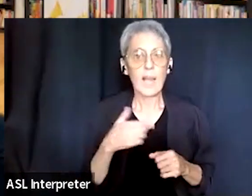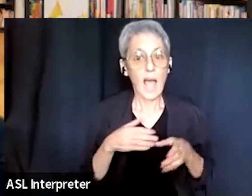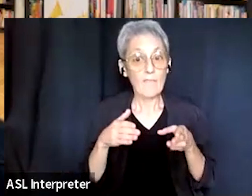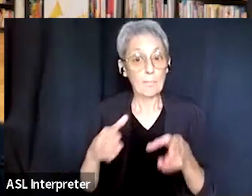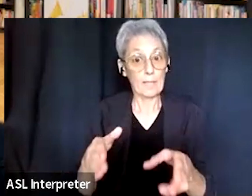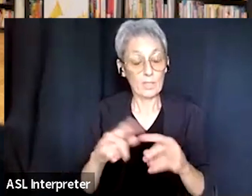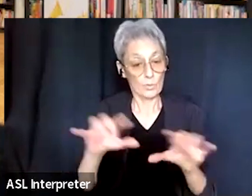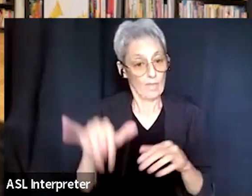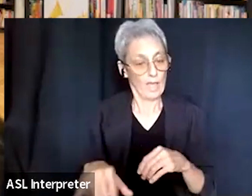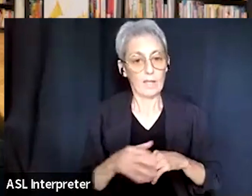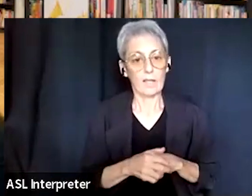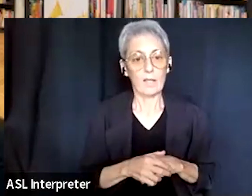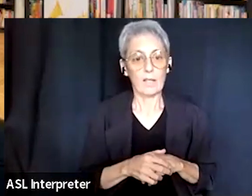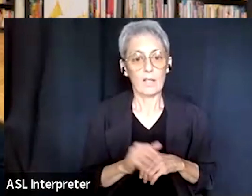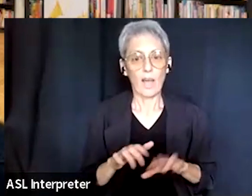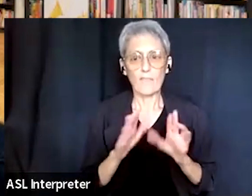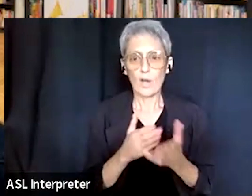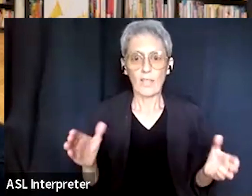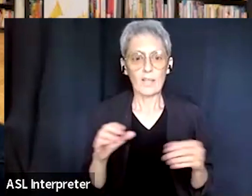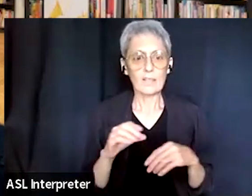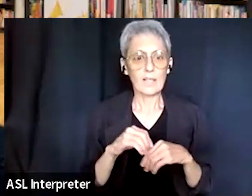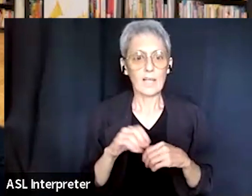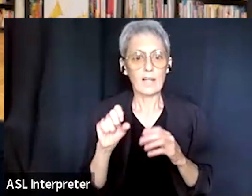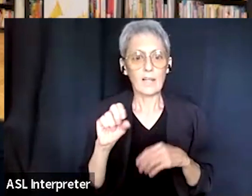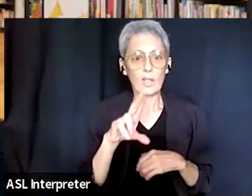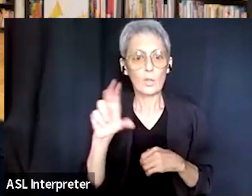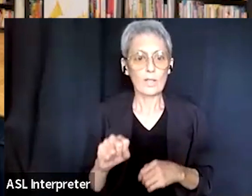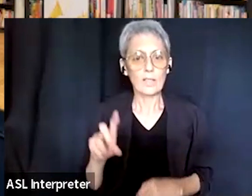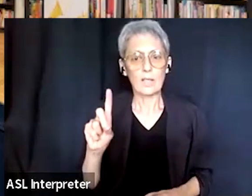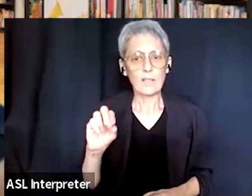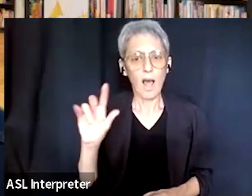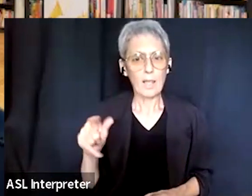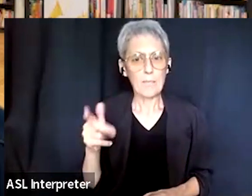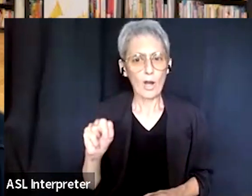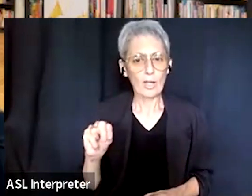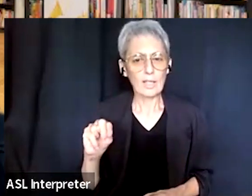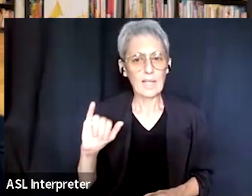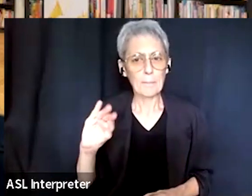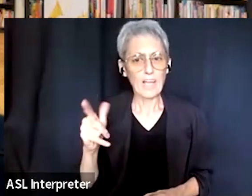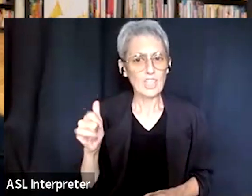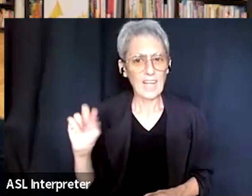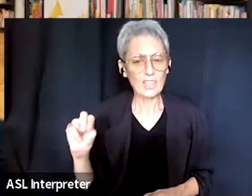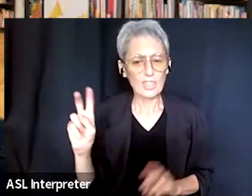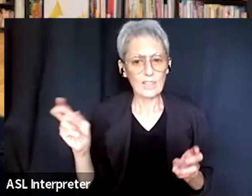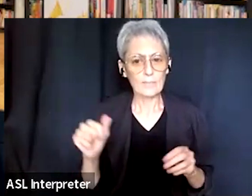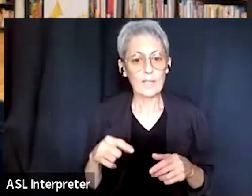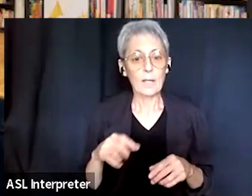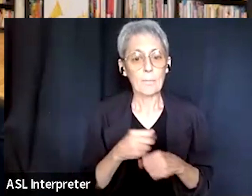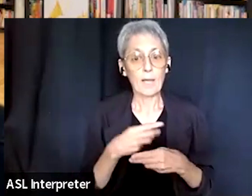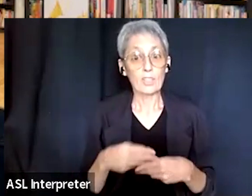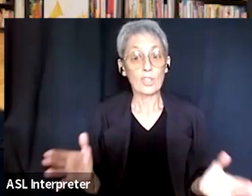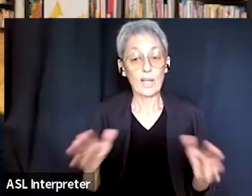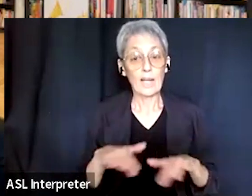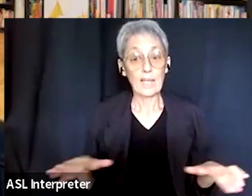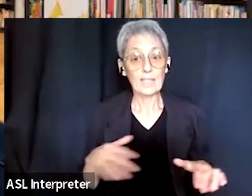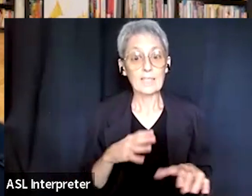mean, you've got great stuff in the States like Dolly Parton's Imagination Library that makes sure that kids get the books with their parents that don't